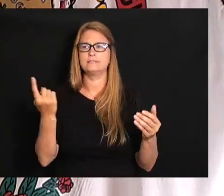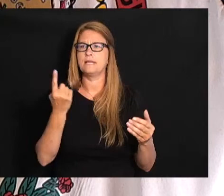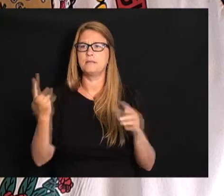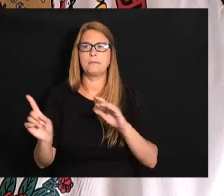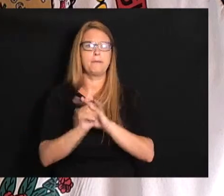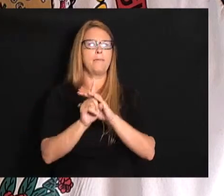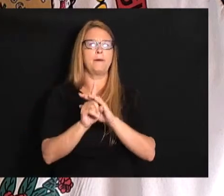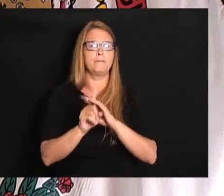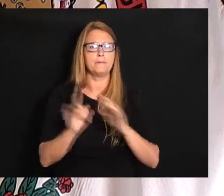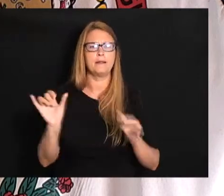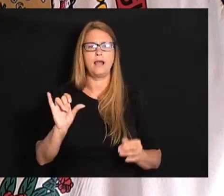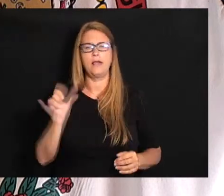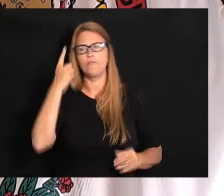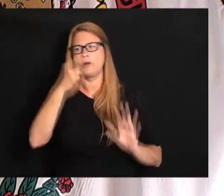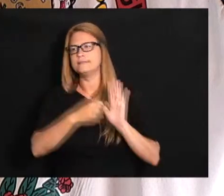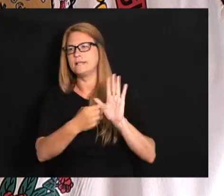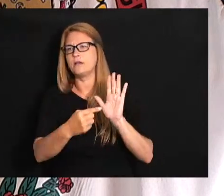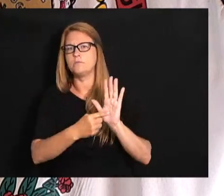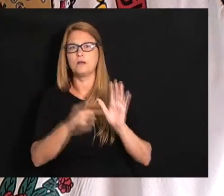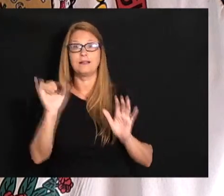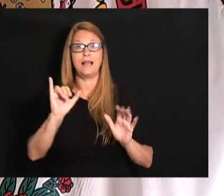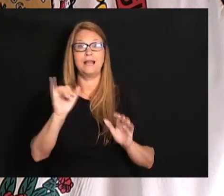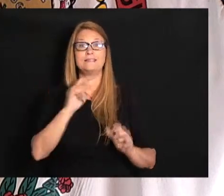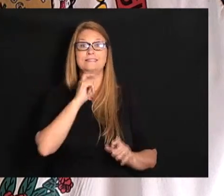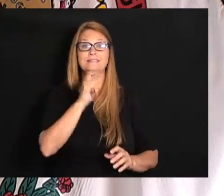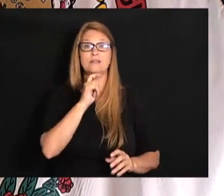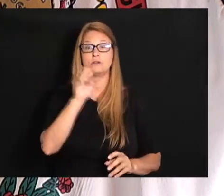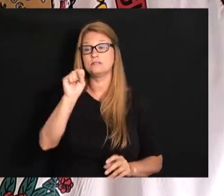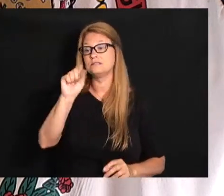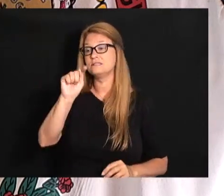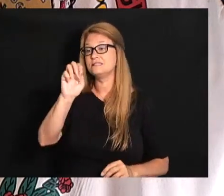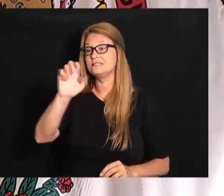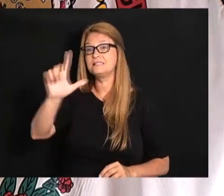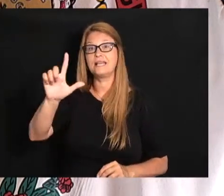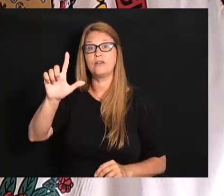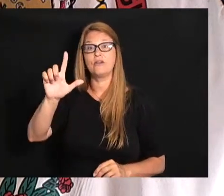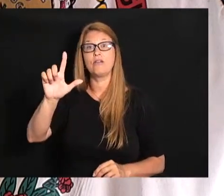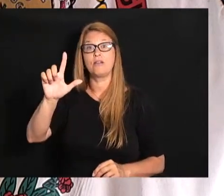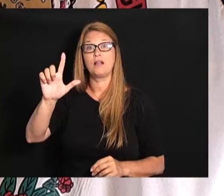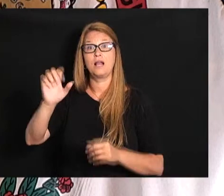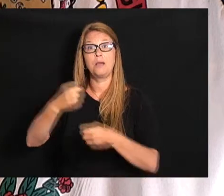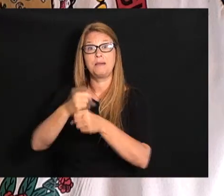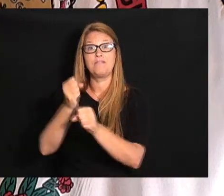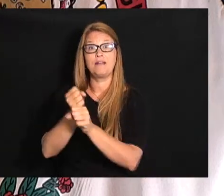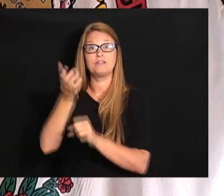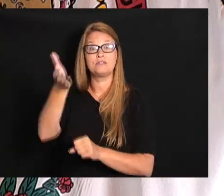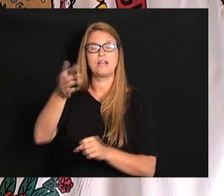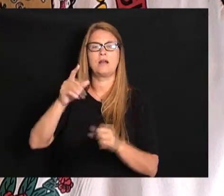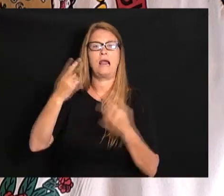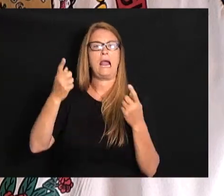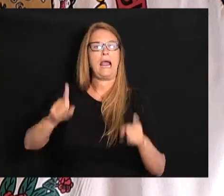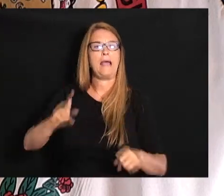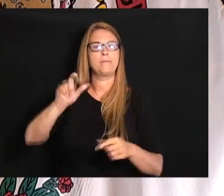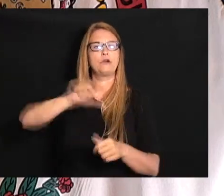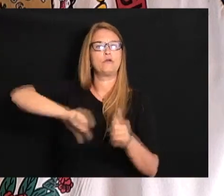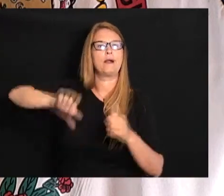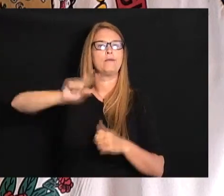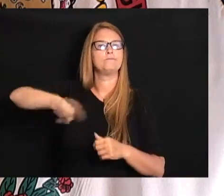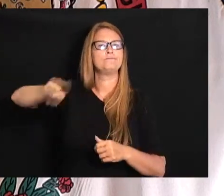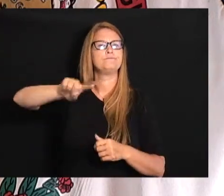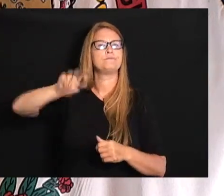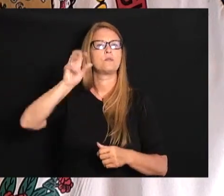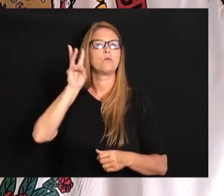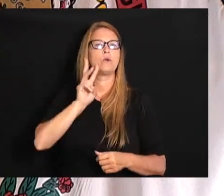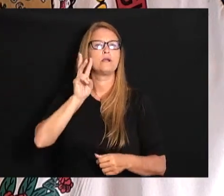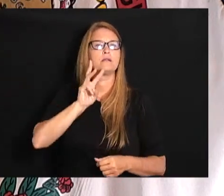say from the standpoint of the steel plants that we had around Wheeling at one time or another. And there's probably been